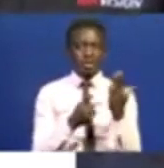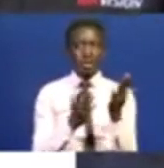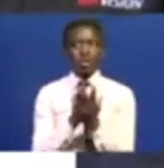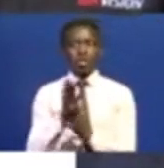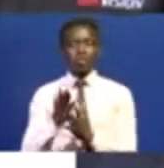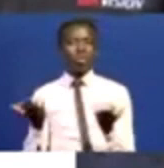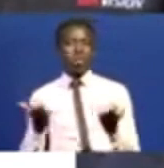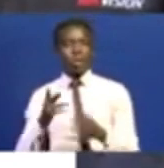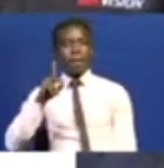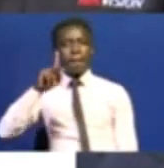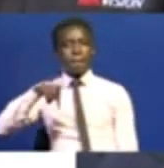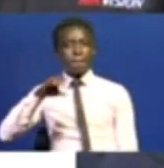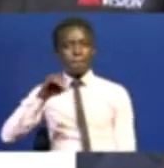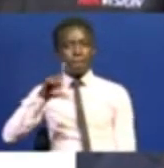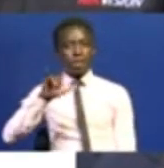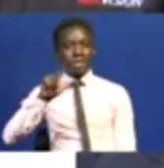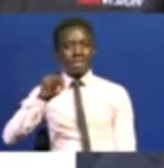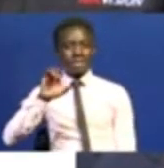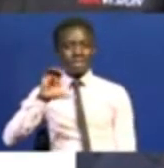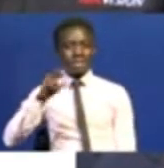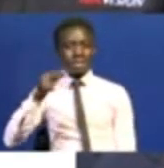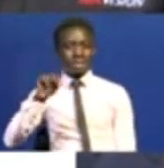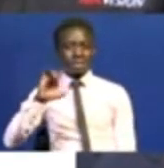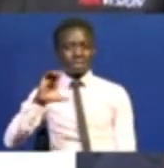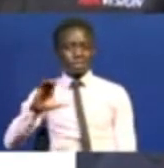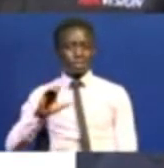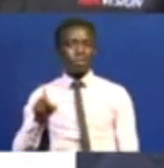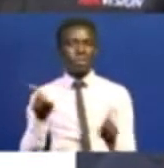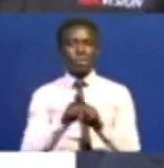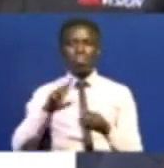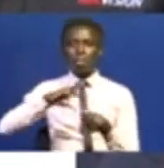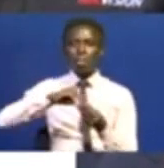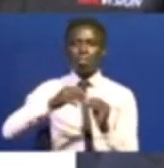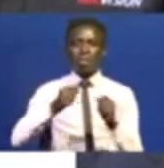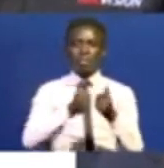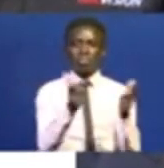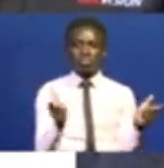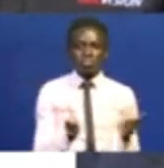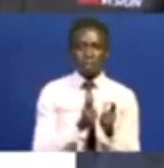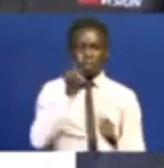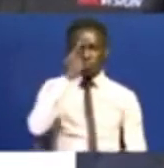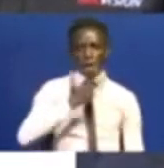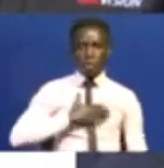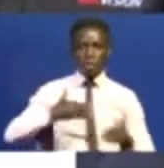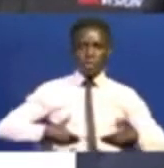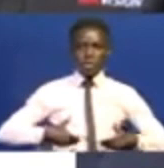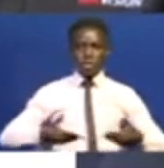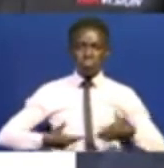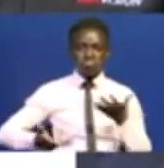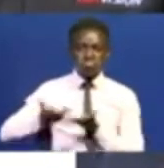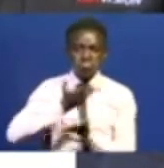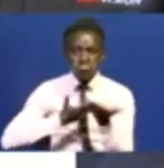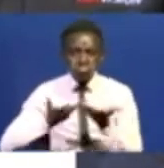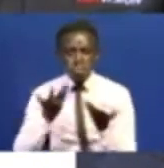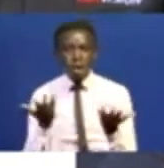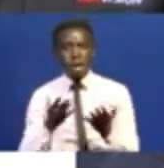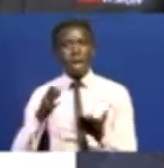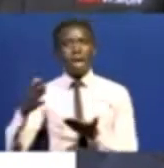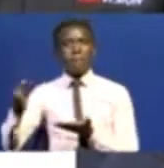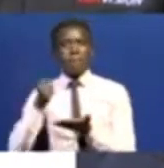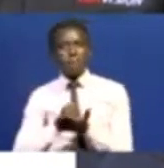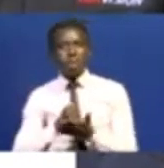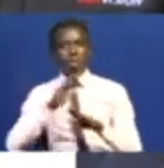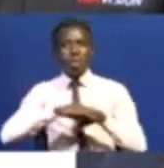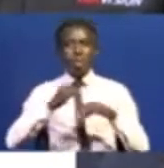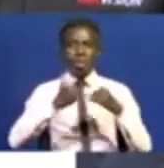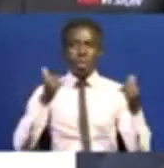also create a space for our youths to be able to engage in employment, online writing. They